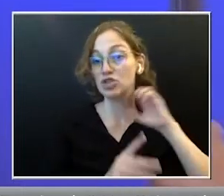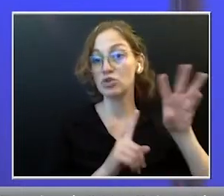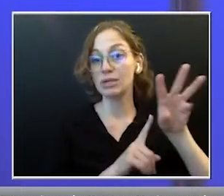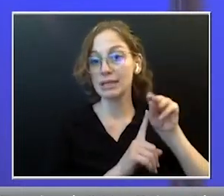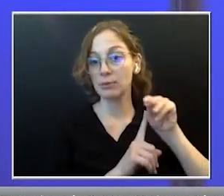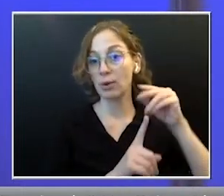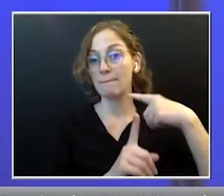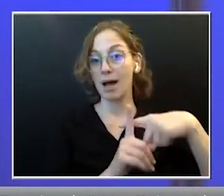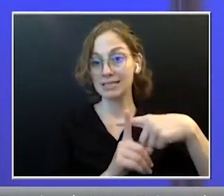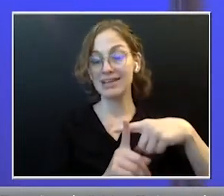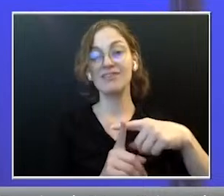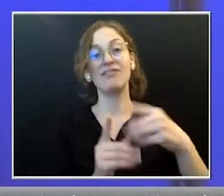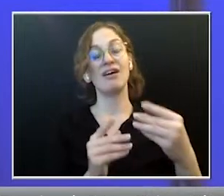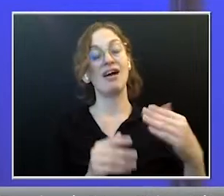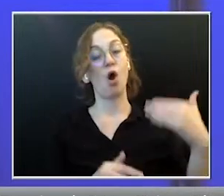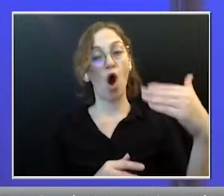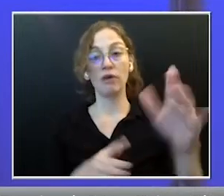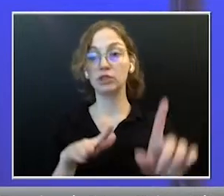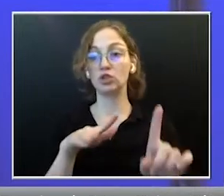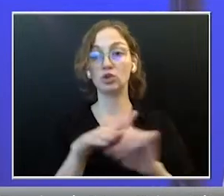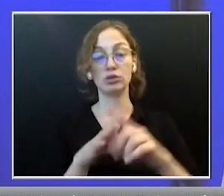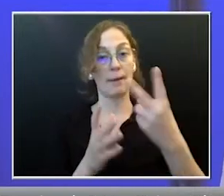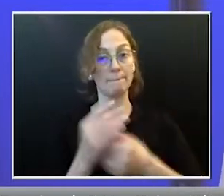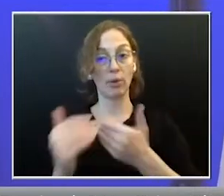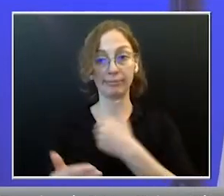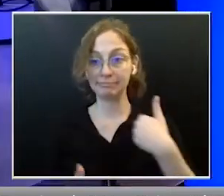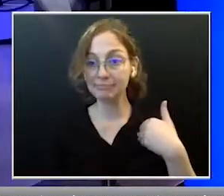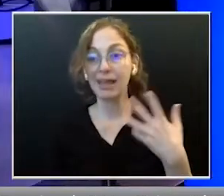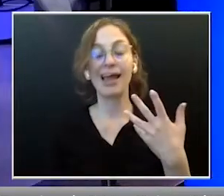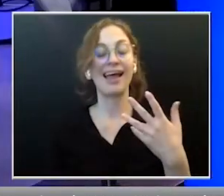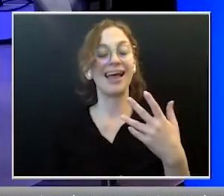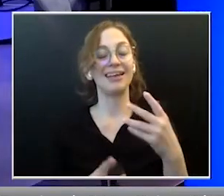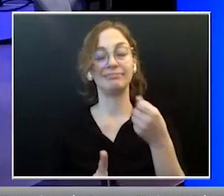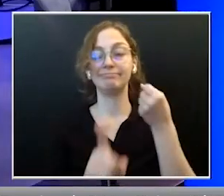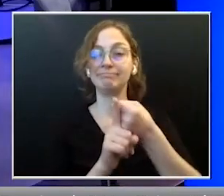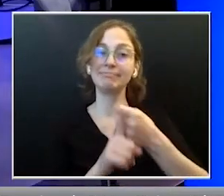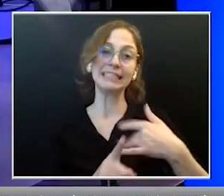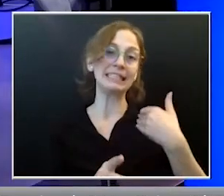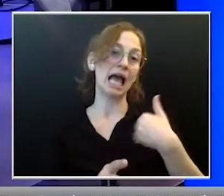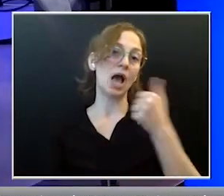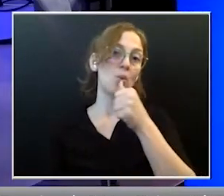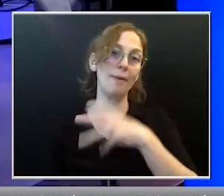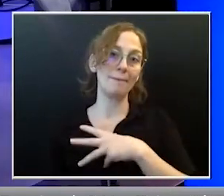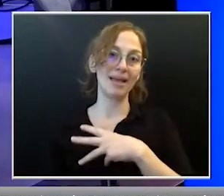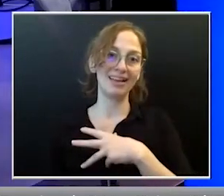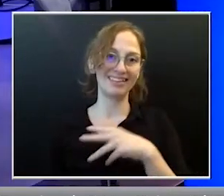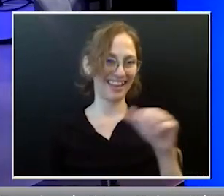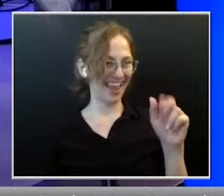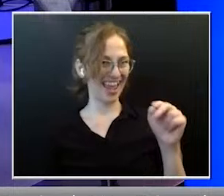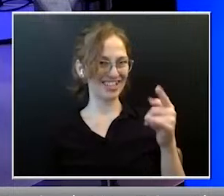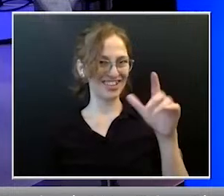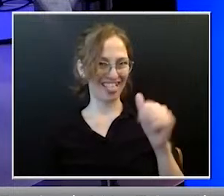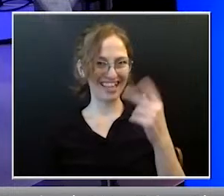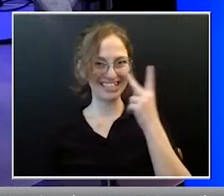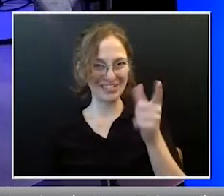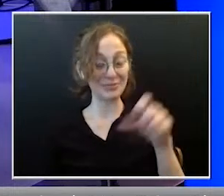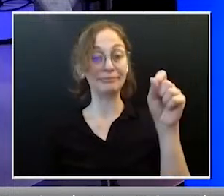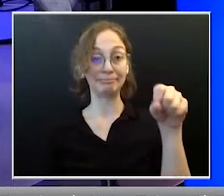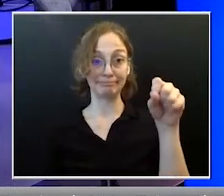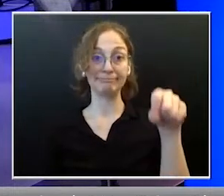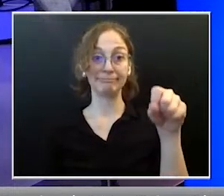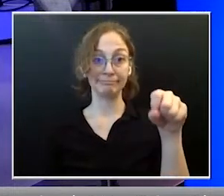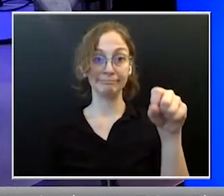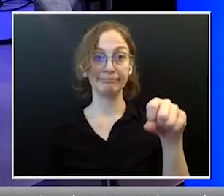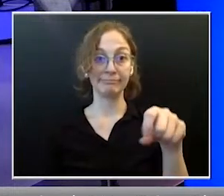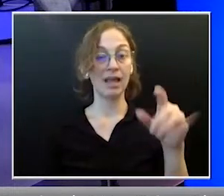and it often occurs in very young women just like her. Wow. And Angela, you're nodding your head yes. So does this kind of cancer runs in your family? Did